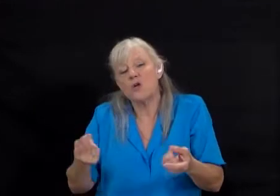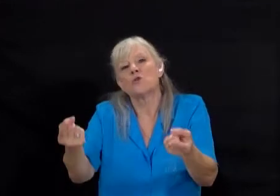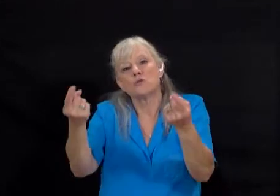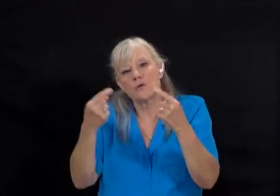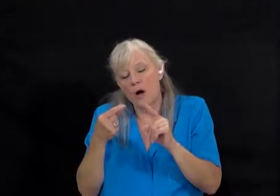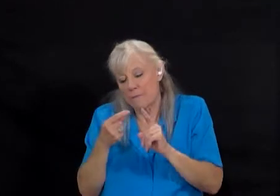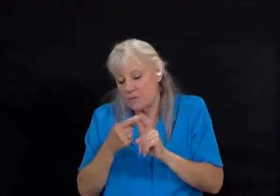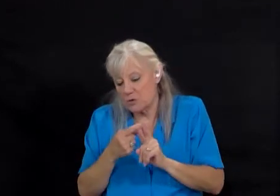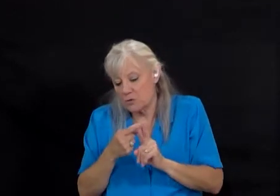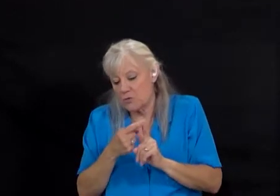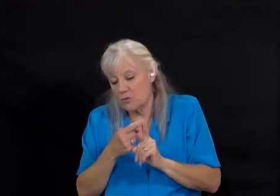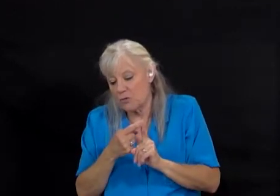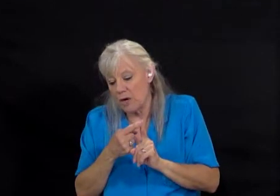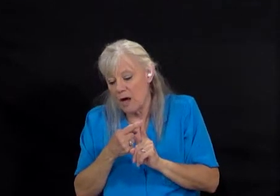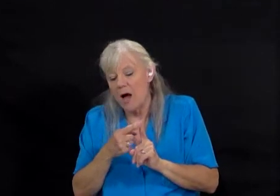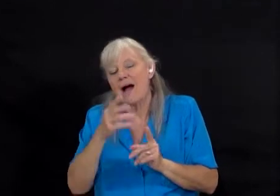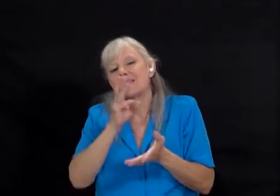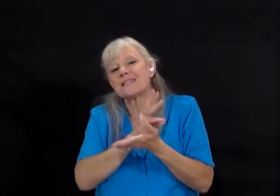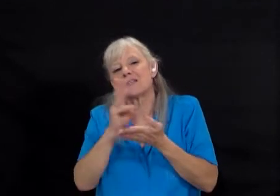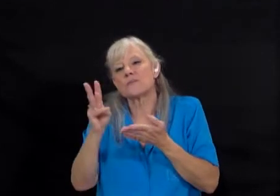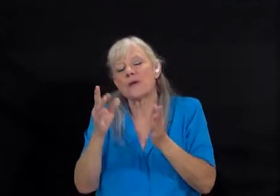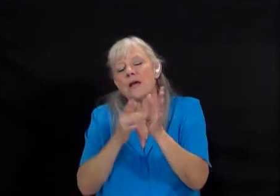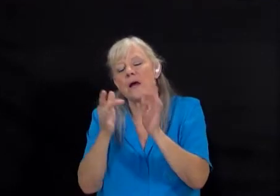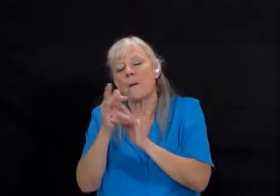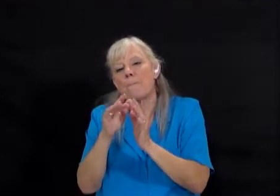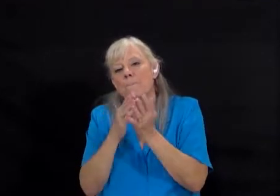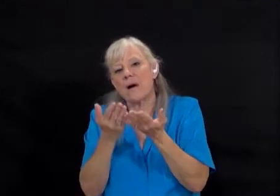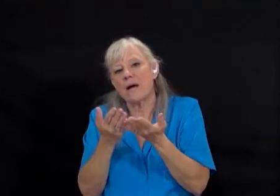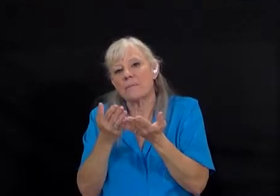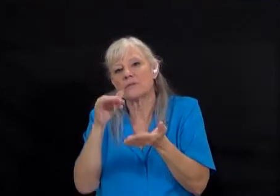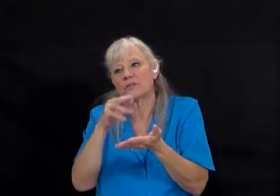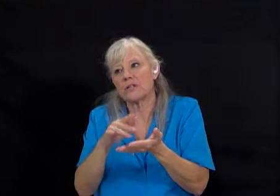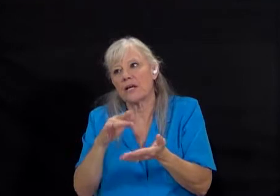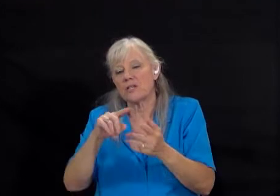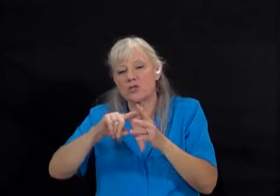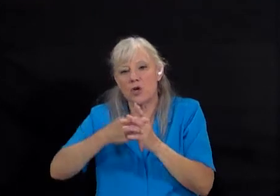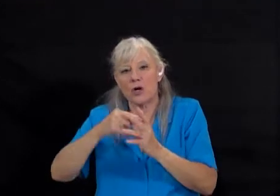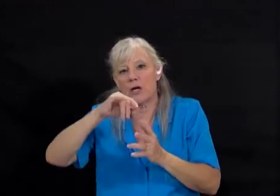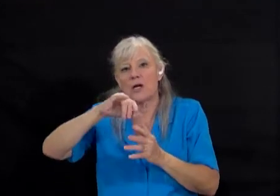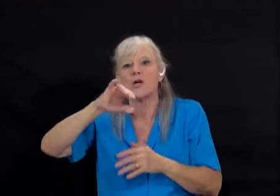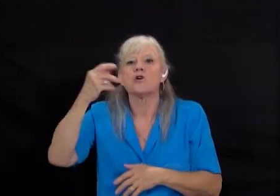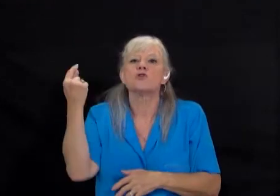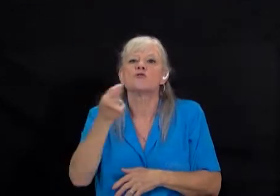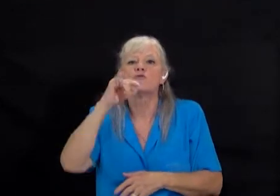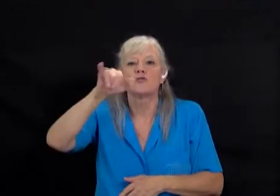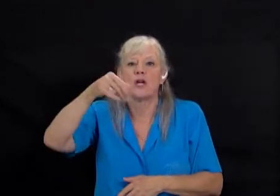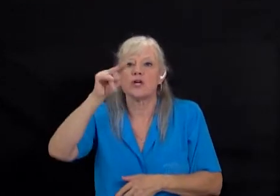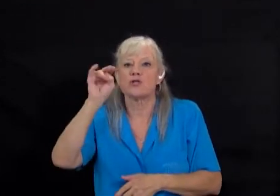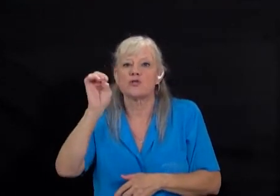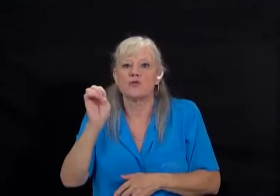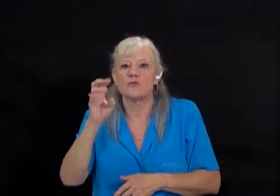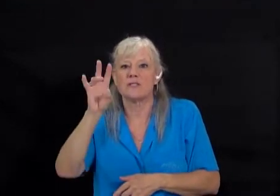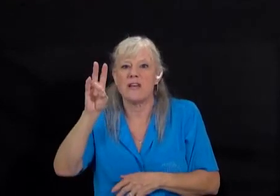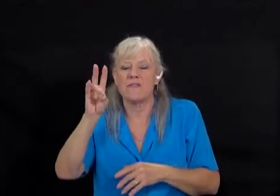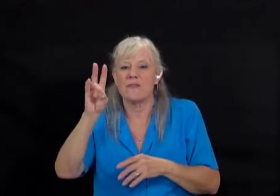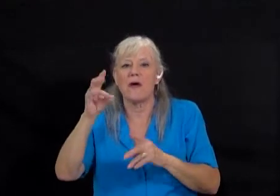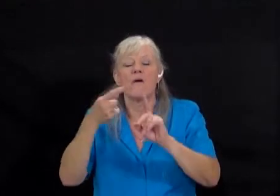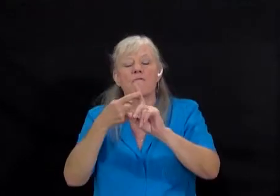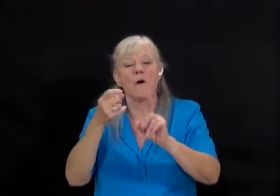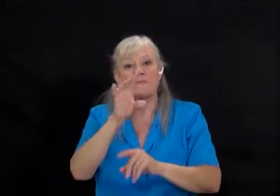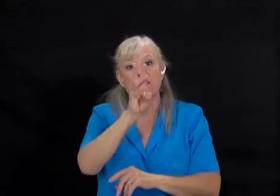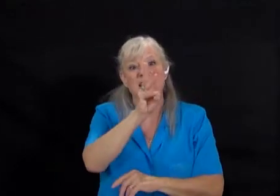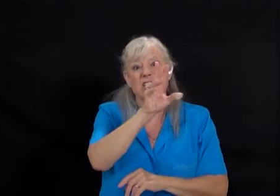study on the Book of Ruth beginning Tuesday, June 7th from 6:30 to 8 p.m. in the parish